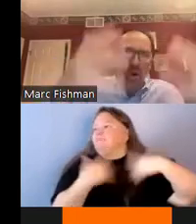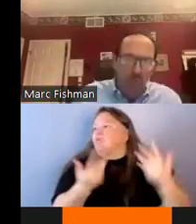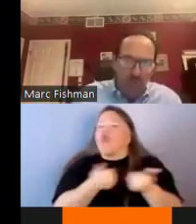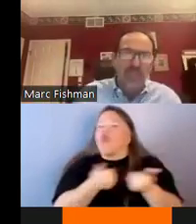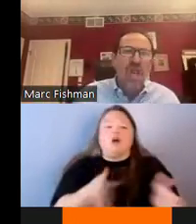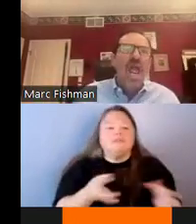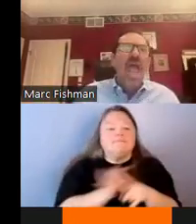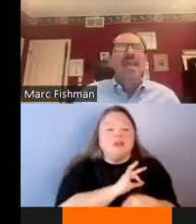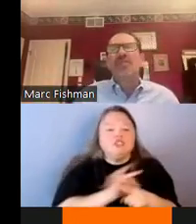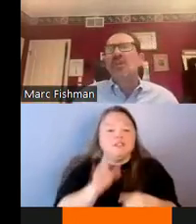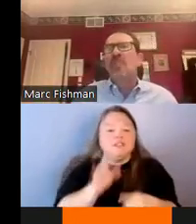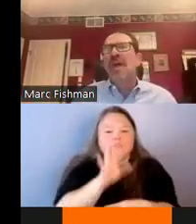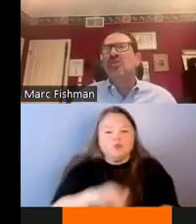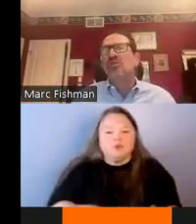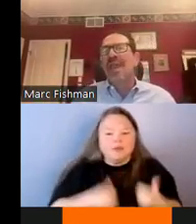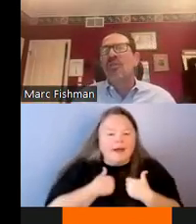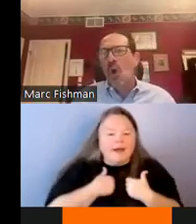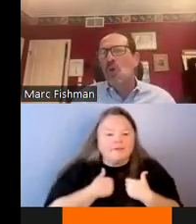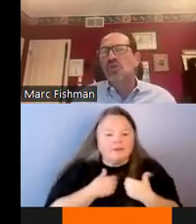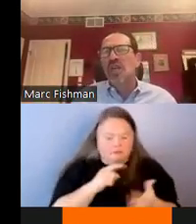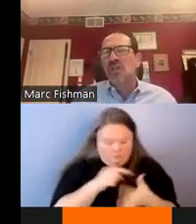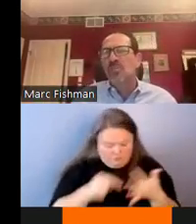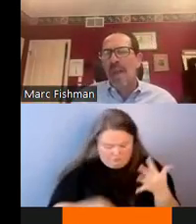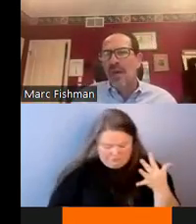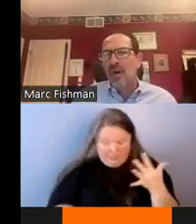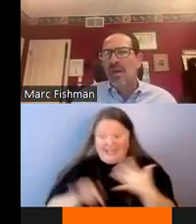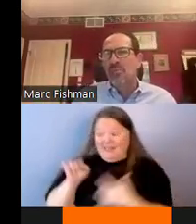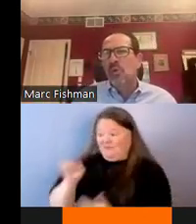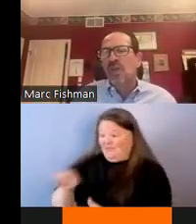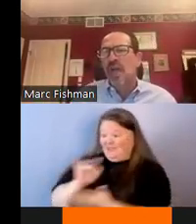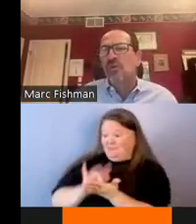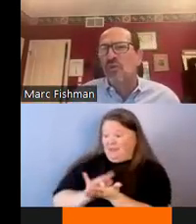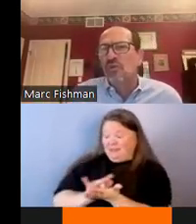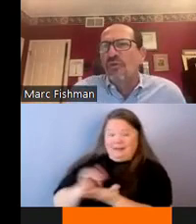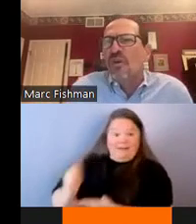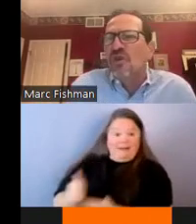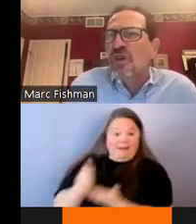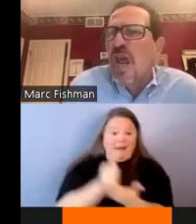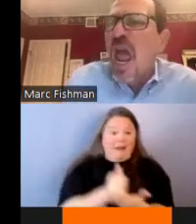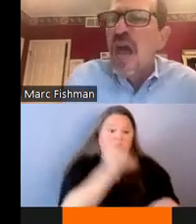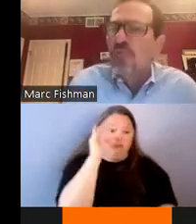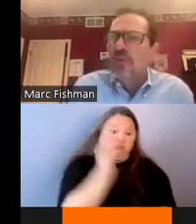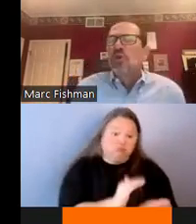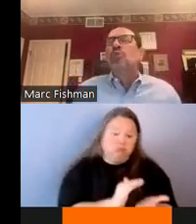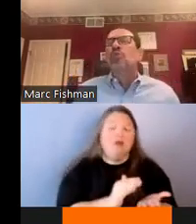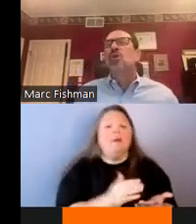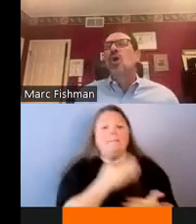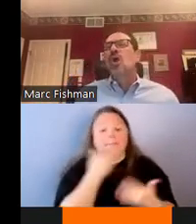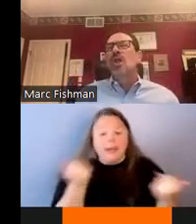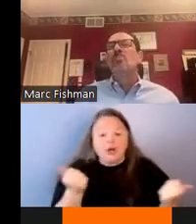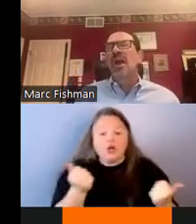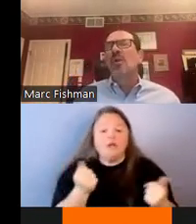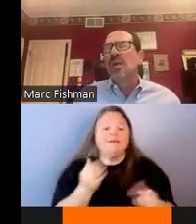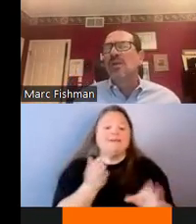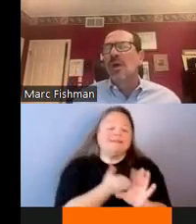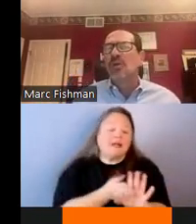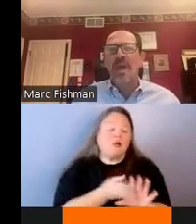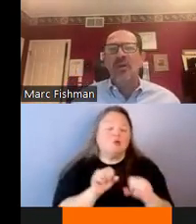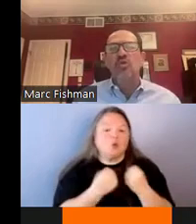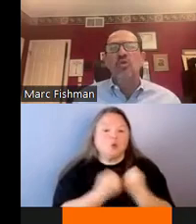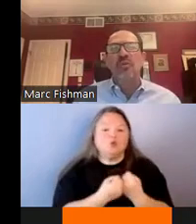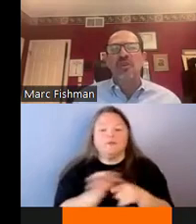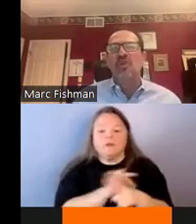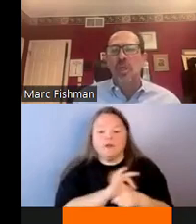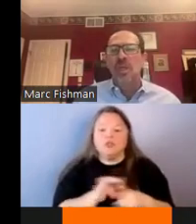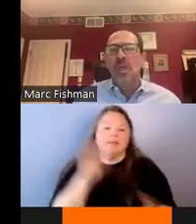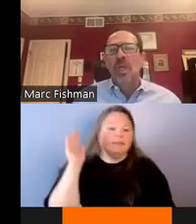you know the list. And if these medicines make those things better and improve psychosocial function and reduce impairment under